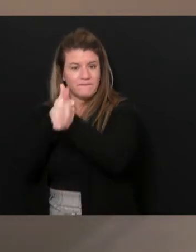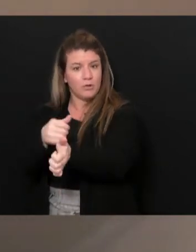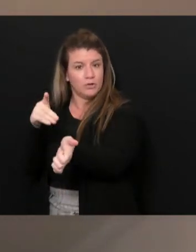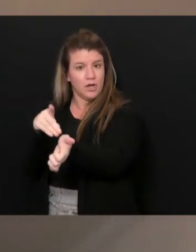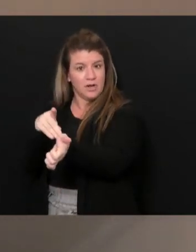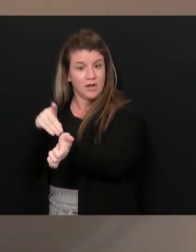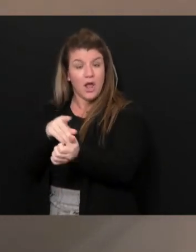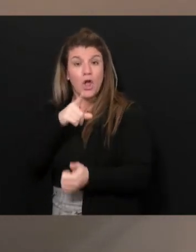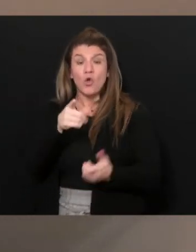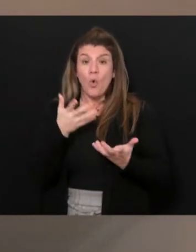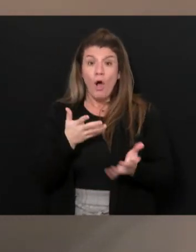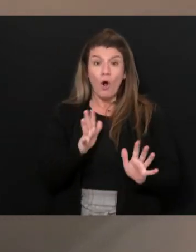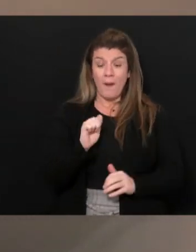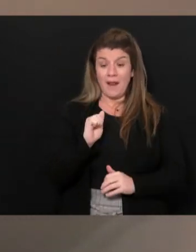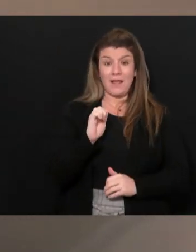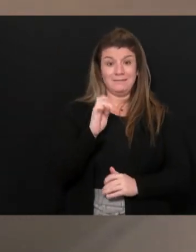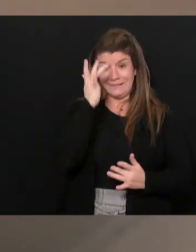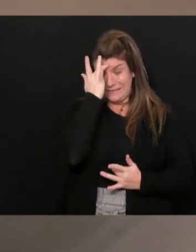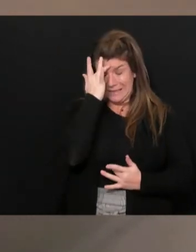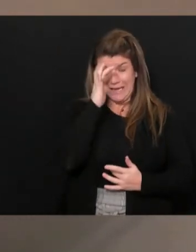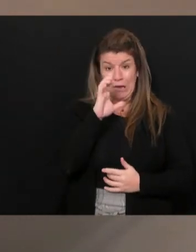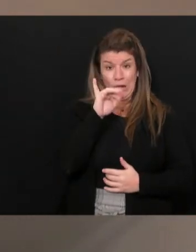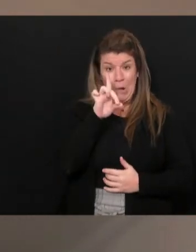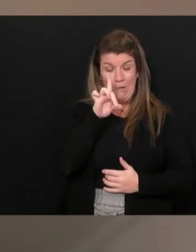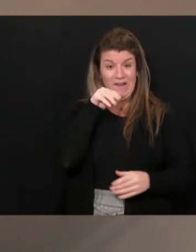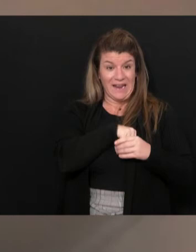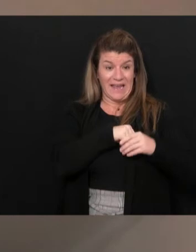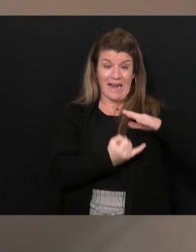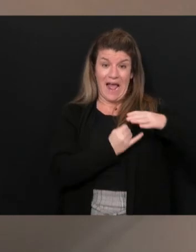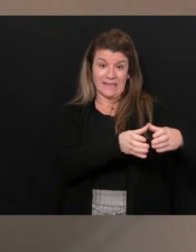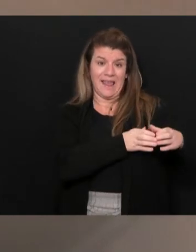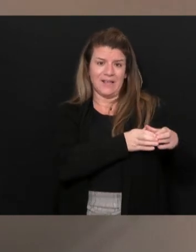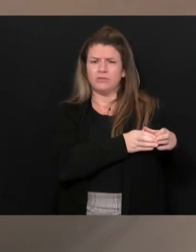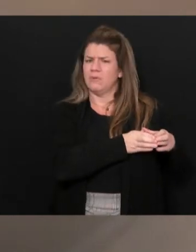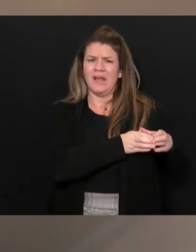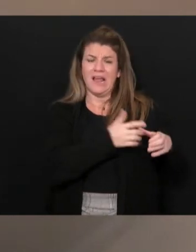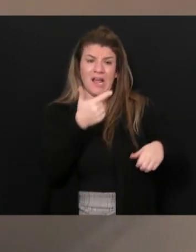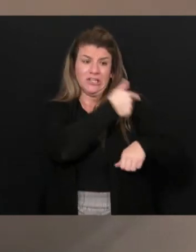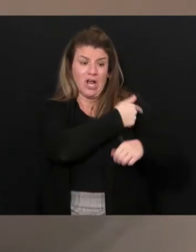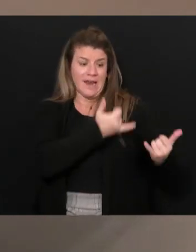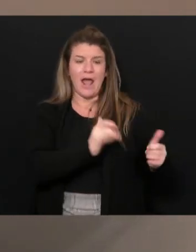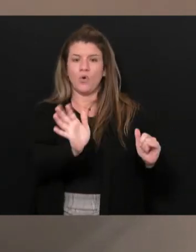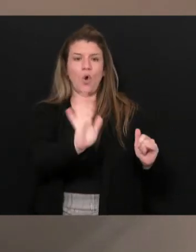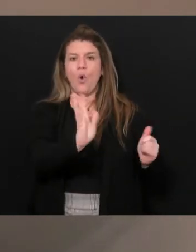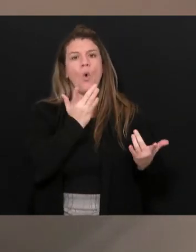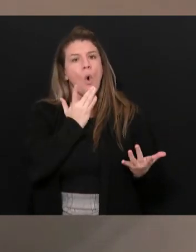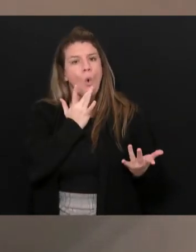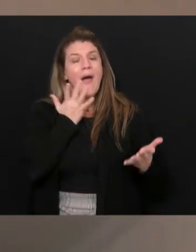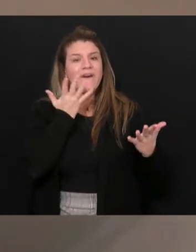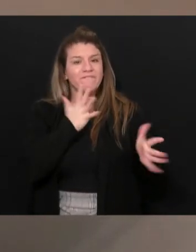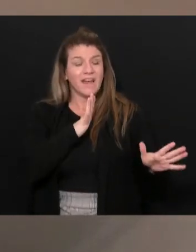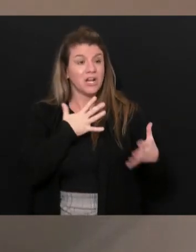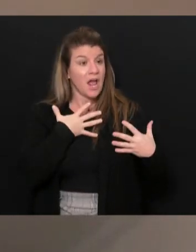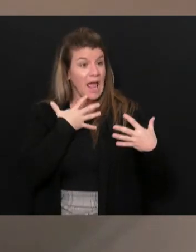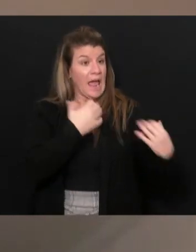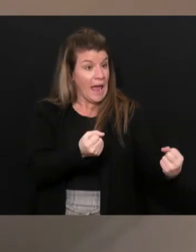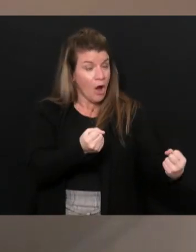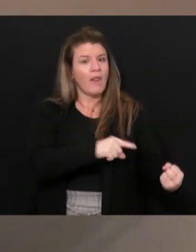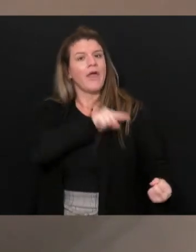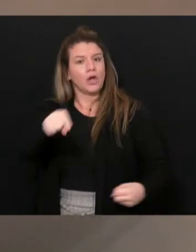acutely sick with COVID and are in isolation, we would ask them to wait until they get better from their acute illness.